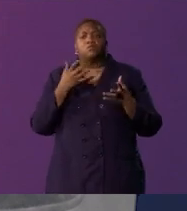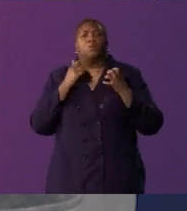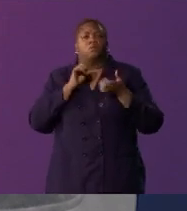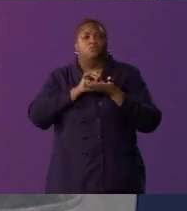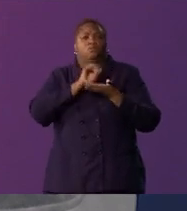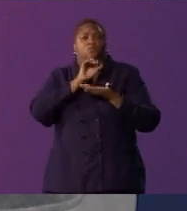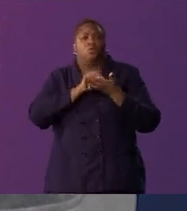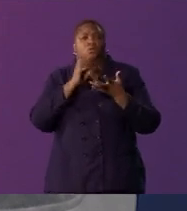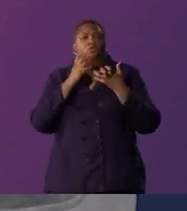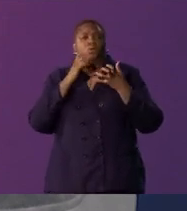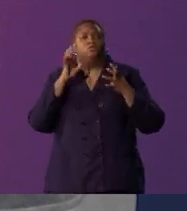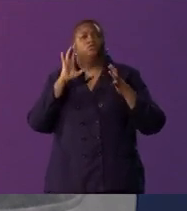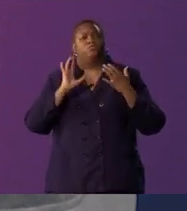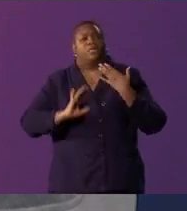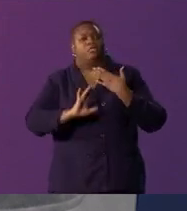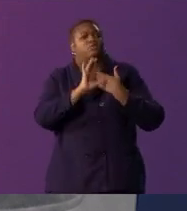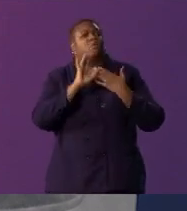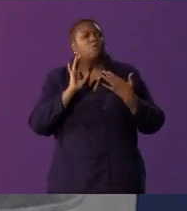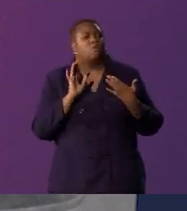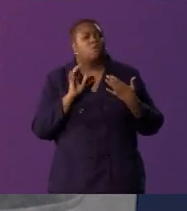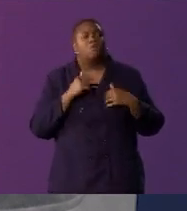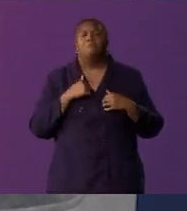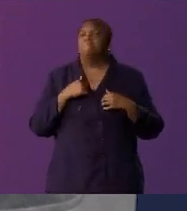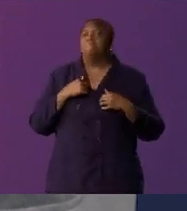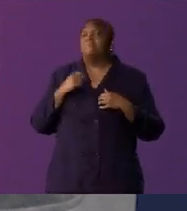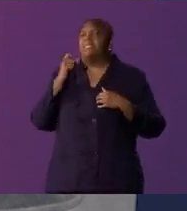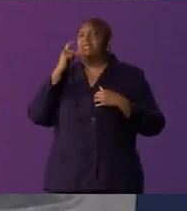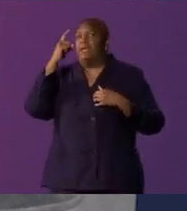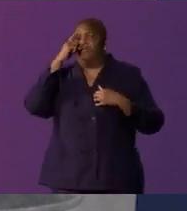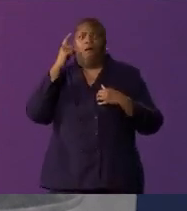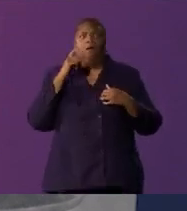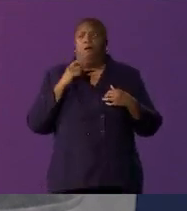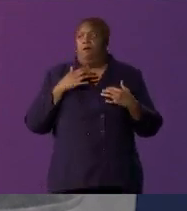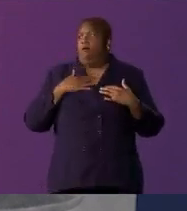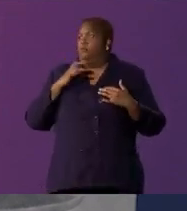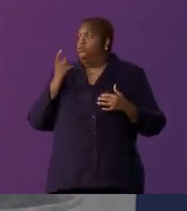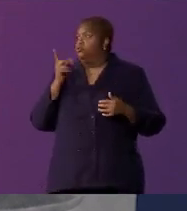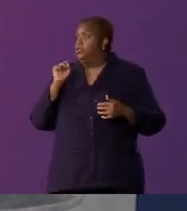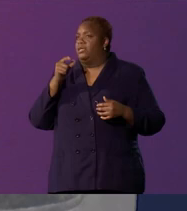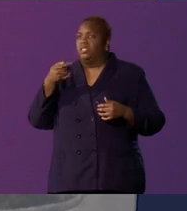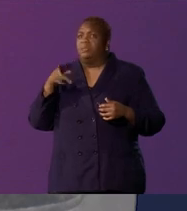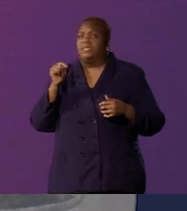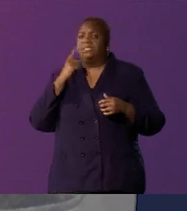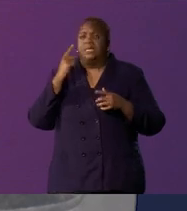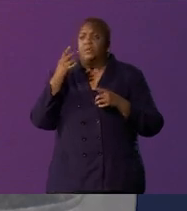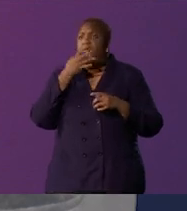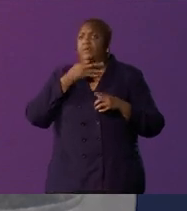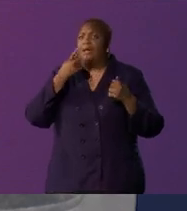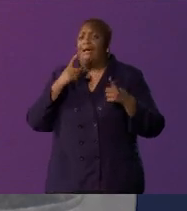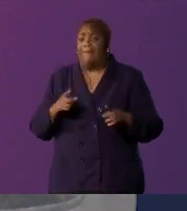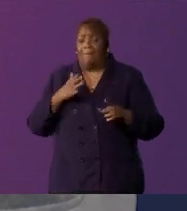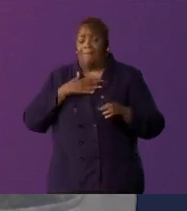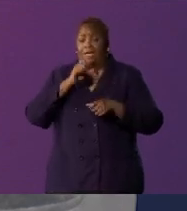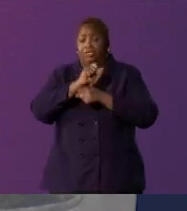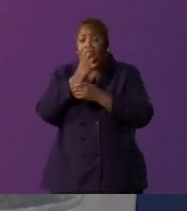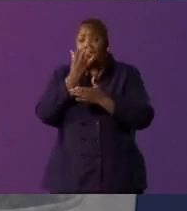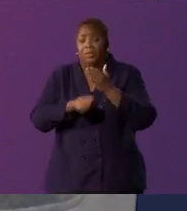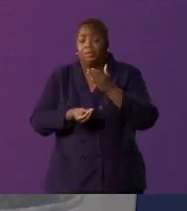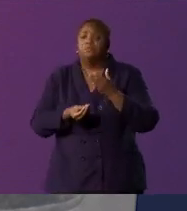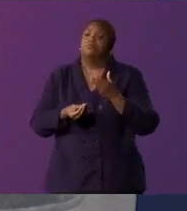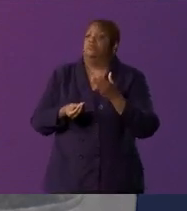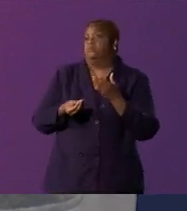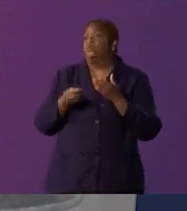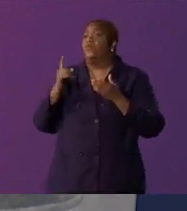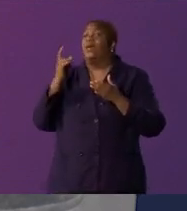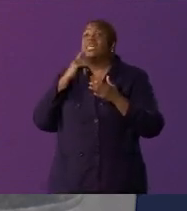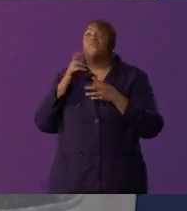and to explore, as opposed to saying, oh my God, ChatGPT is coming in, is my job going away? Right. Yeah, job will go away if you keep wringing your